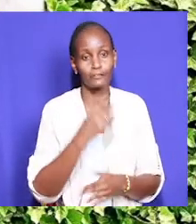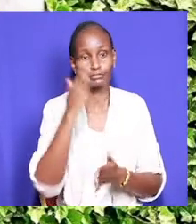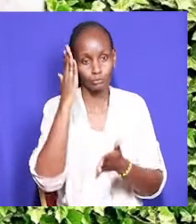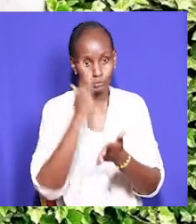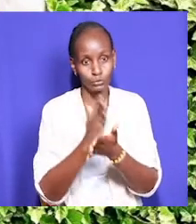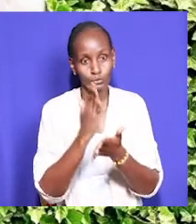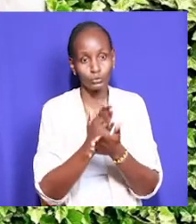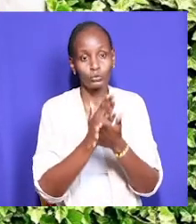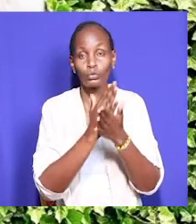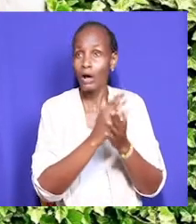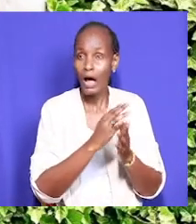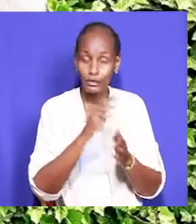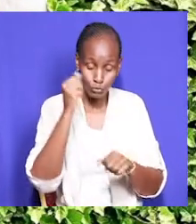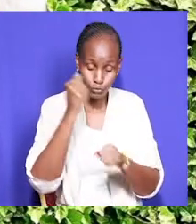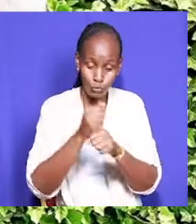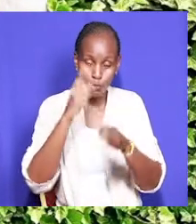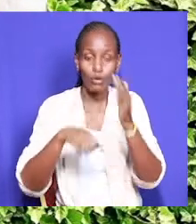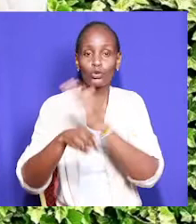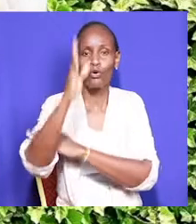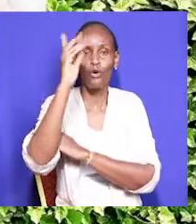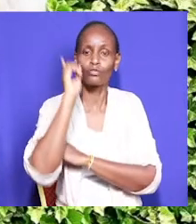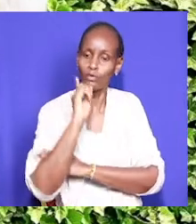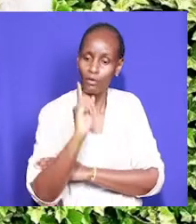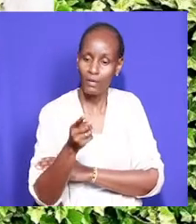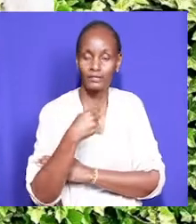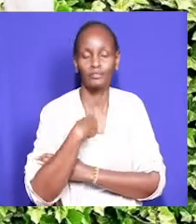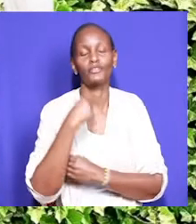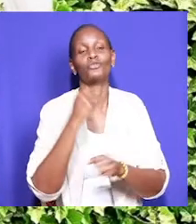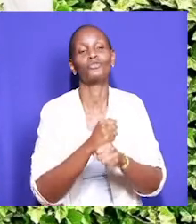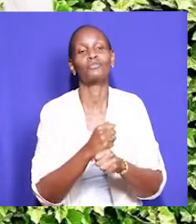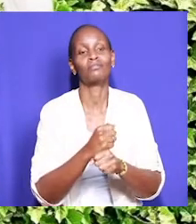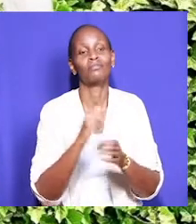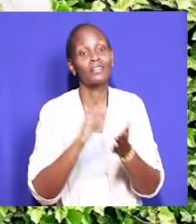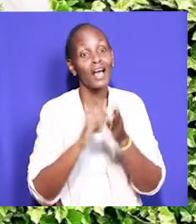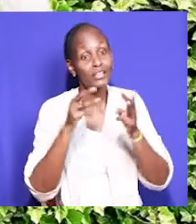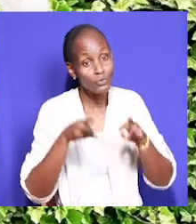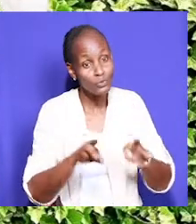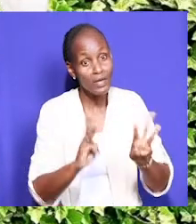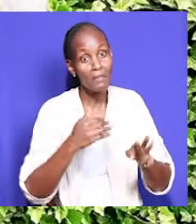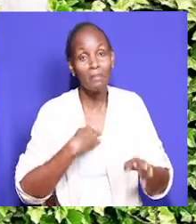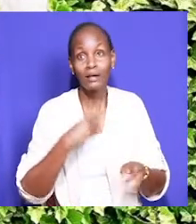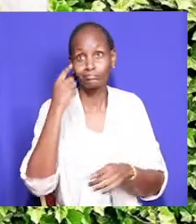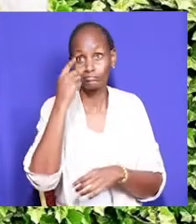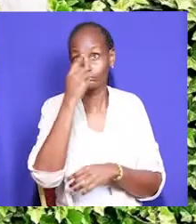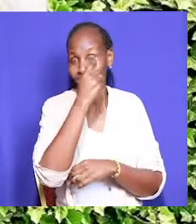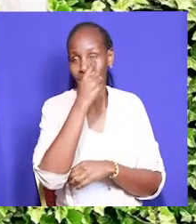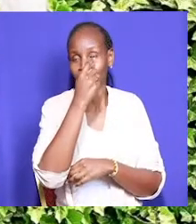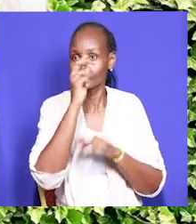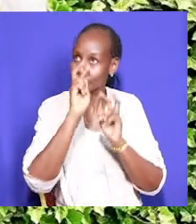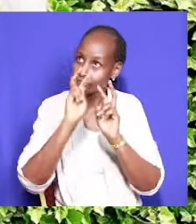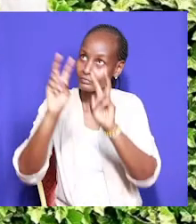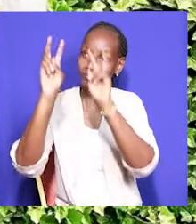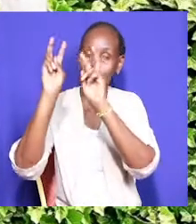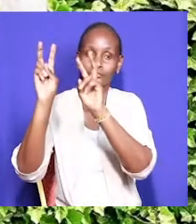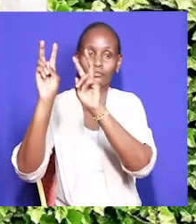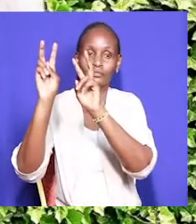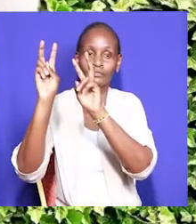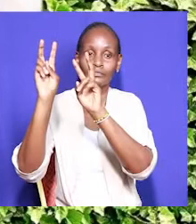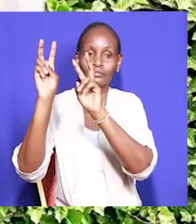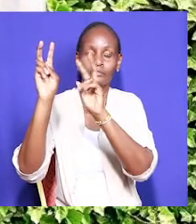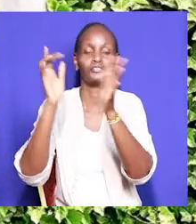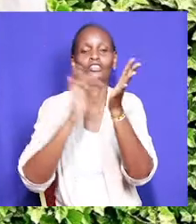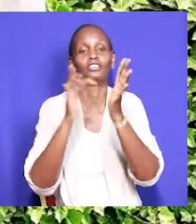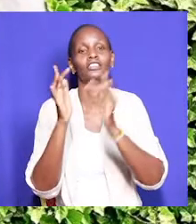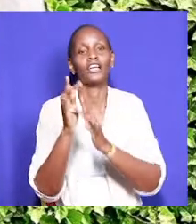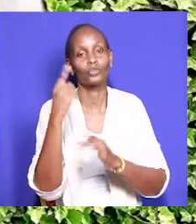do what God has commanded me to do. That way, my eyes will always be on